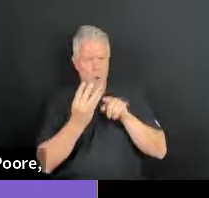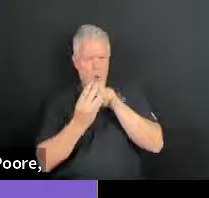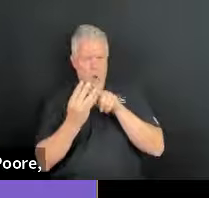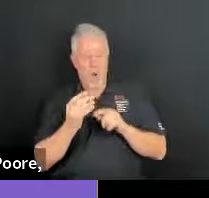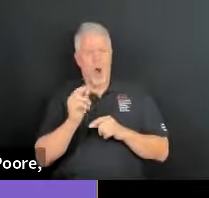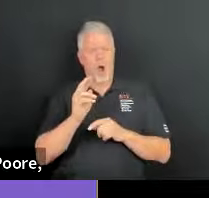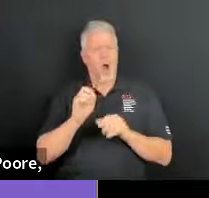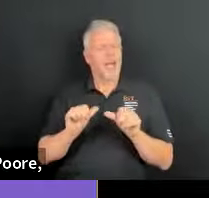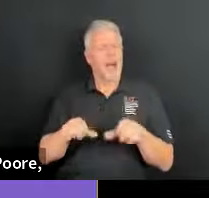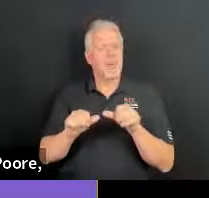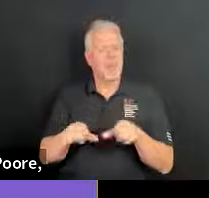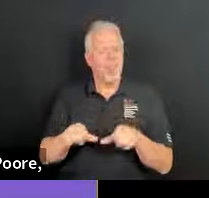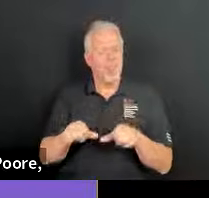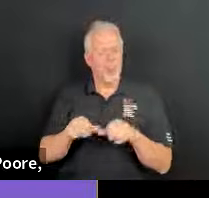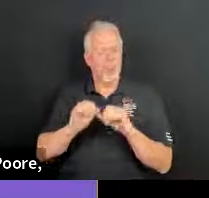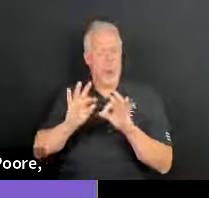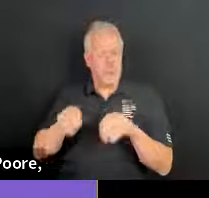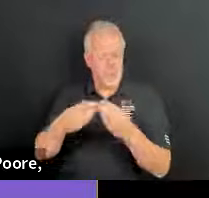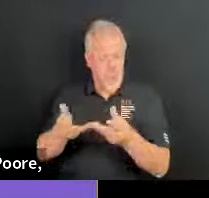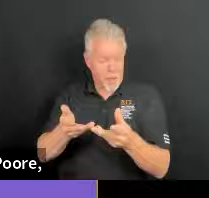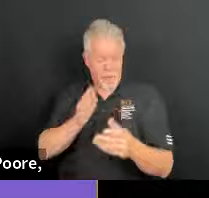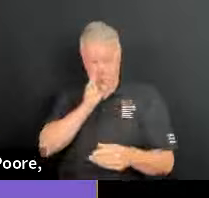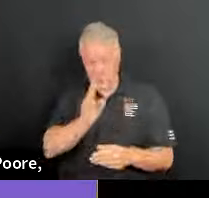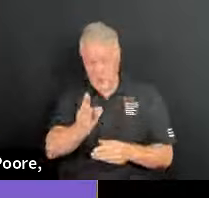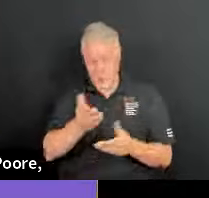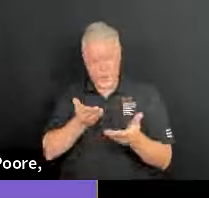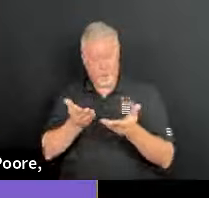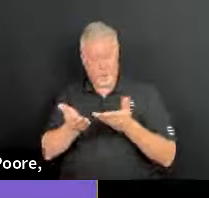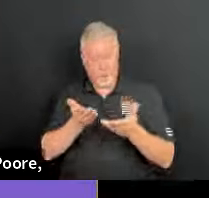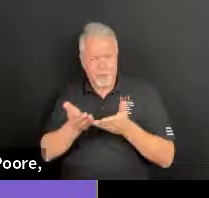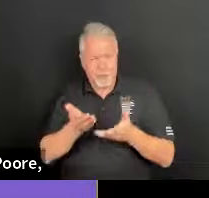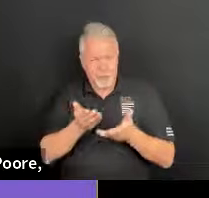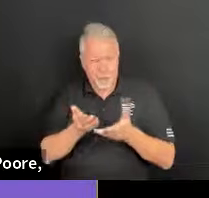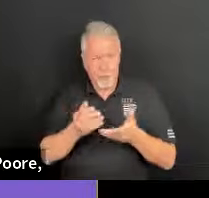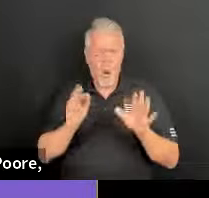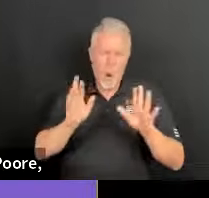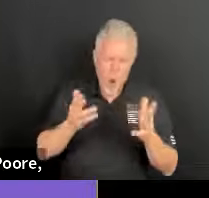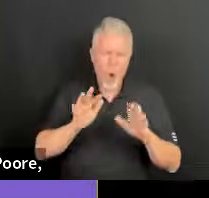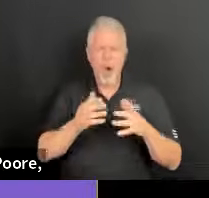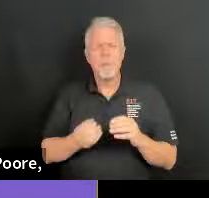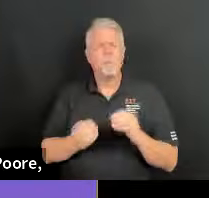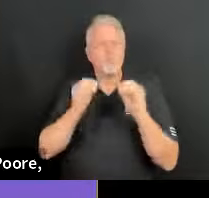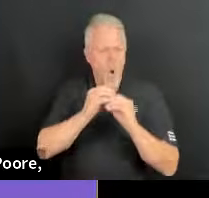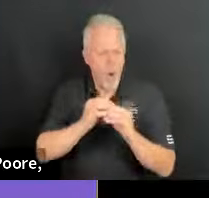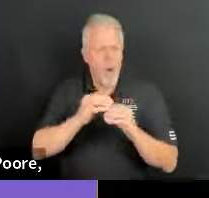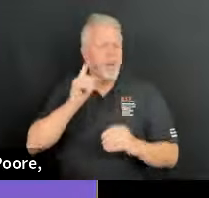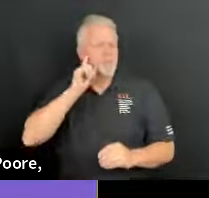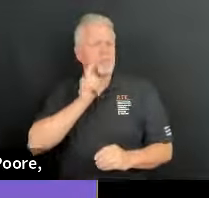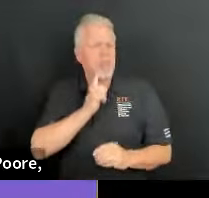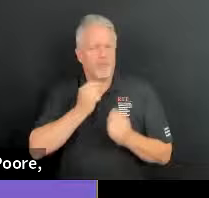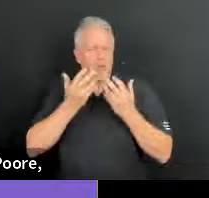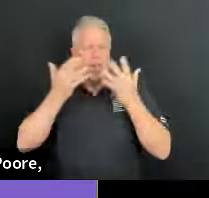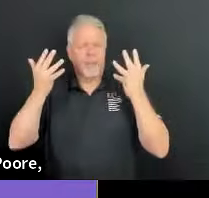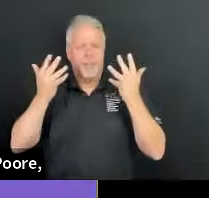out of those 350 million people, there are 4 residential inpatient friendly for the